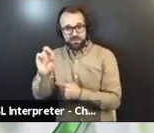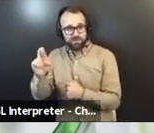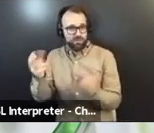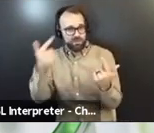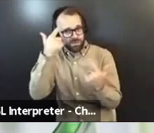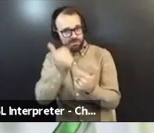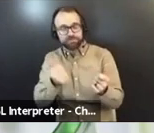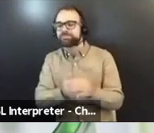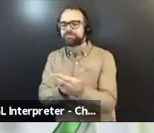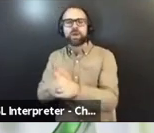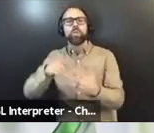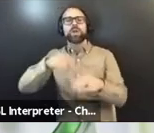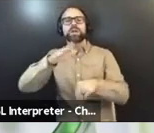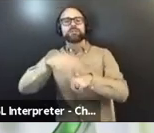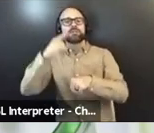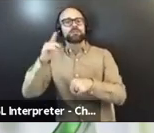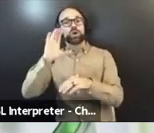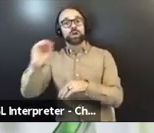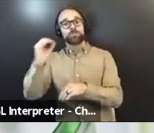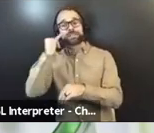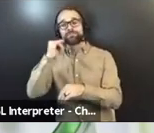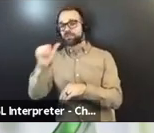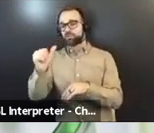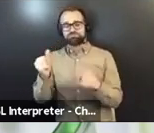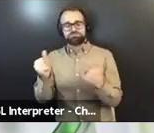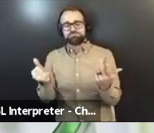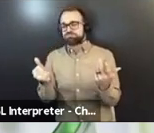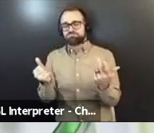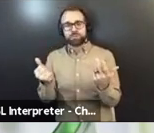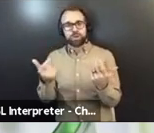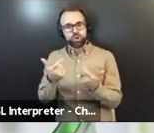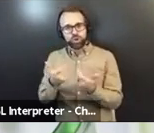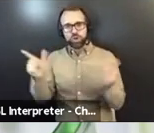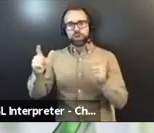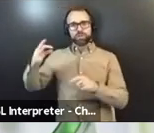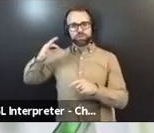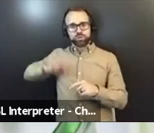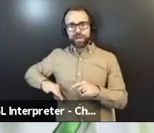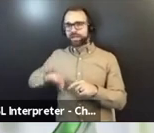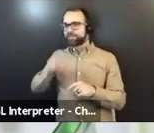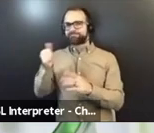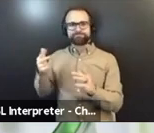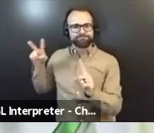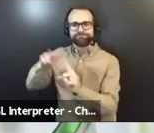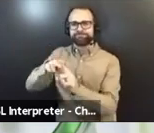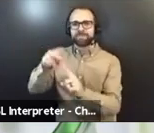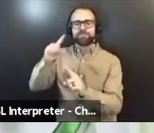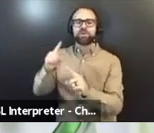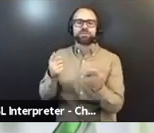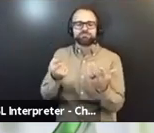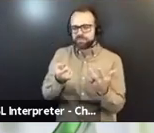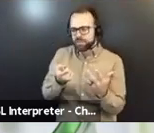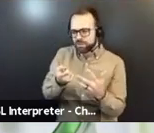What advice do you have for companies that would qualify for large amounts of credit and grants besides start with one?